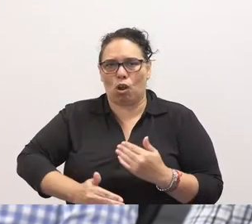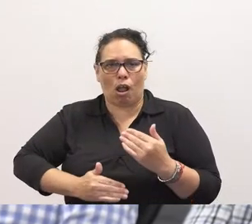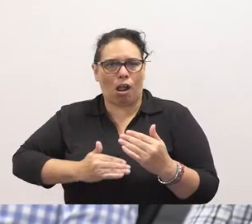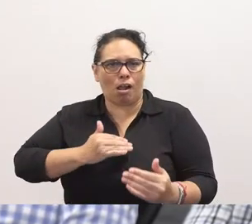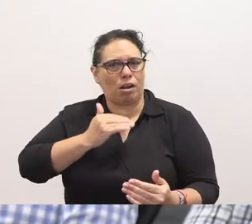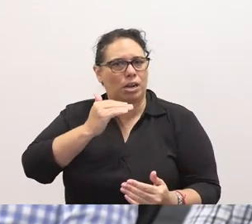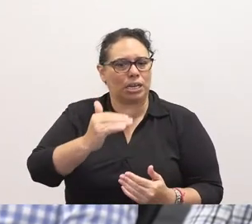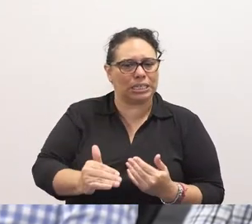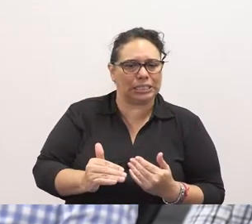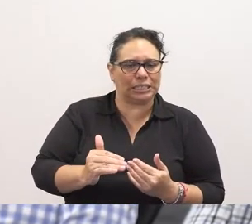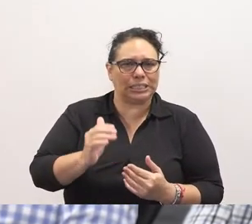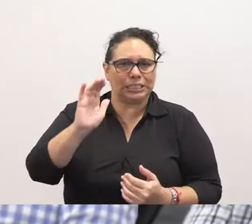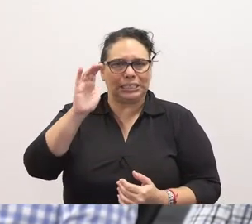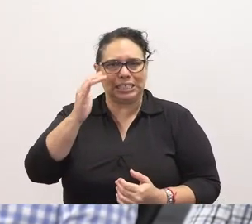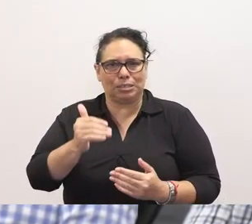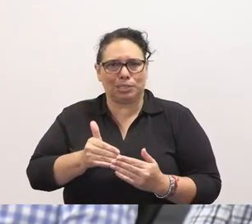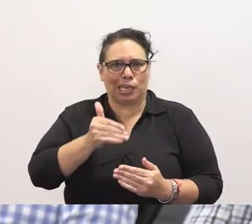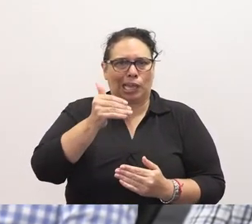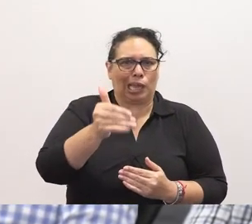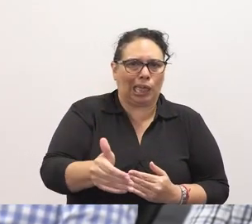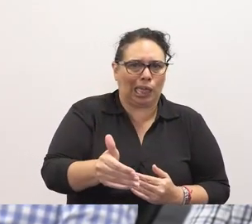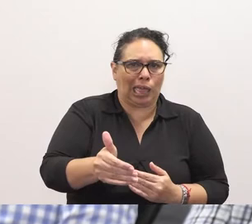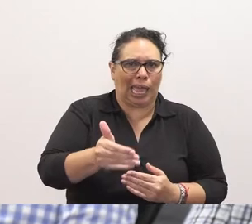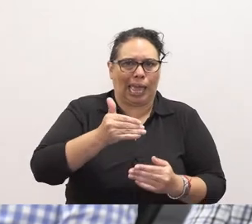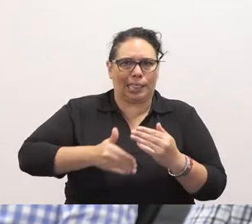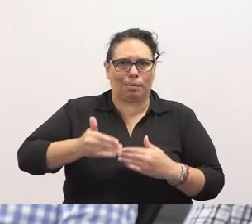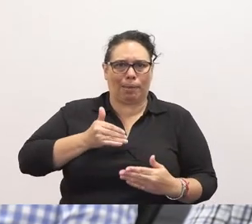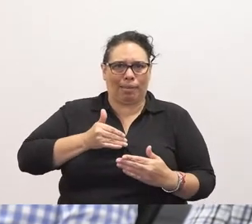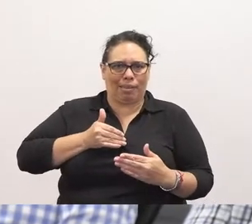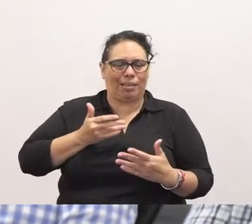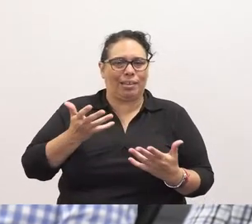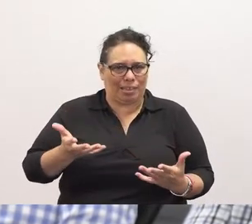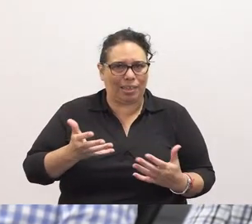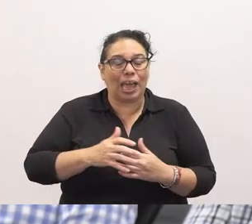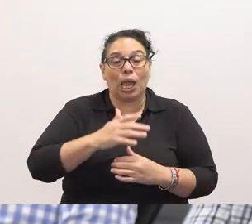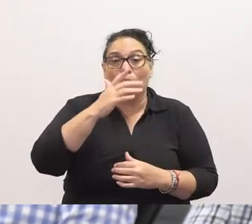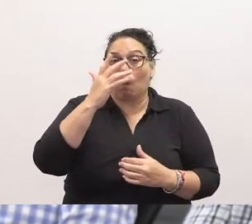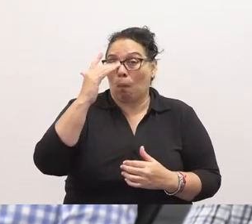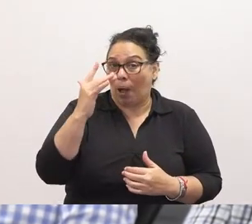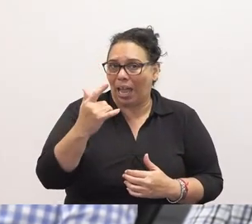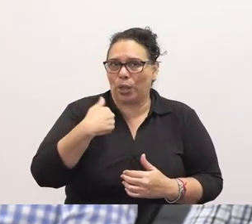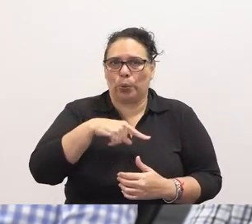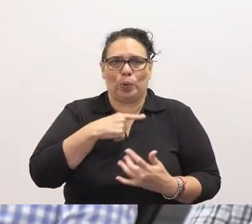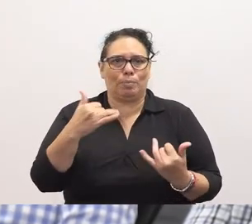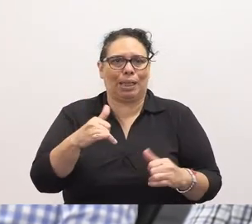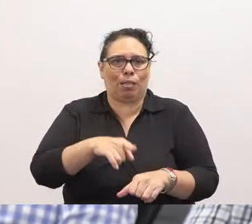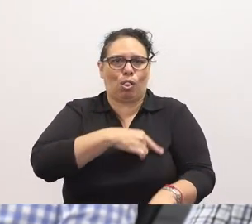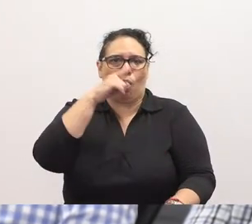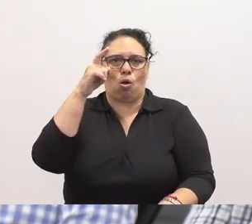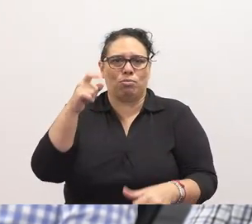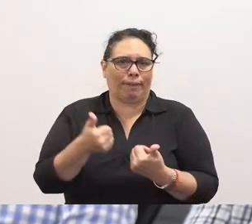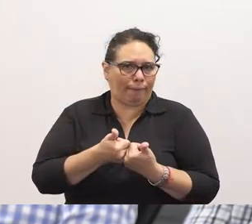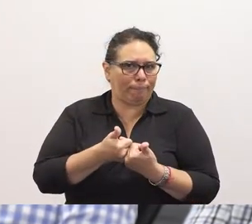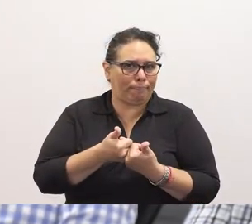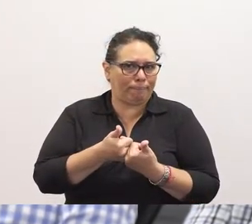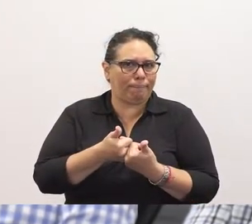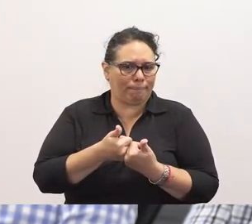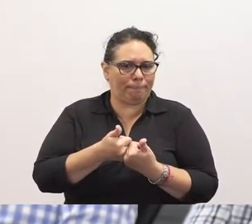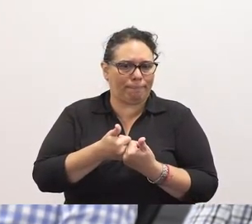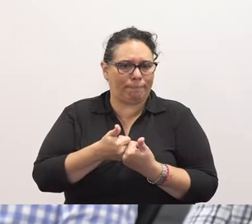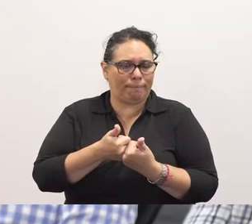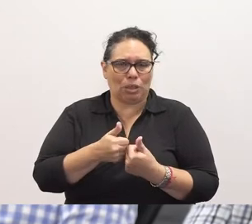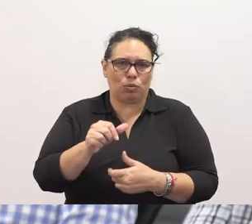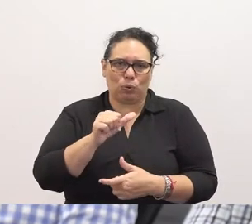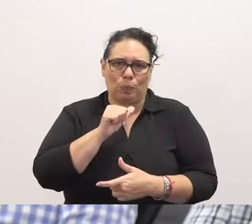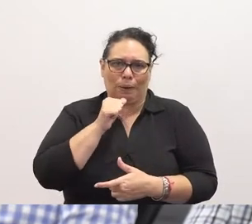like one step forward and two steps back. And it's because we play the long game. And we're